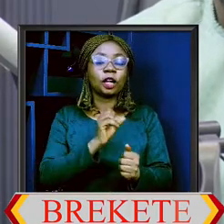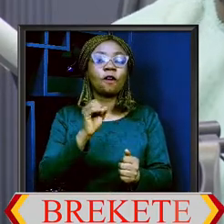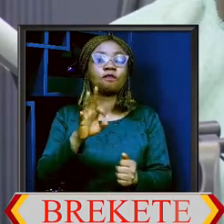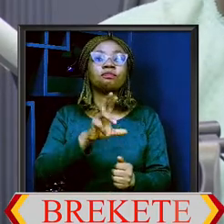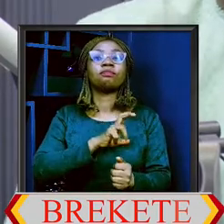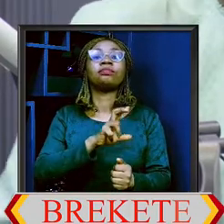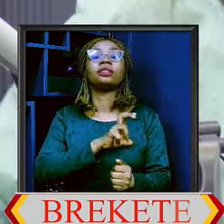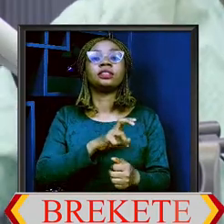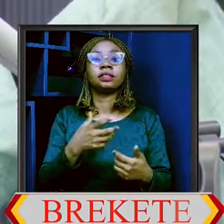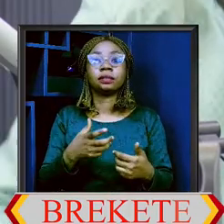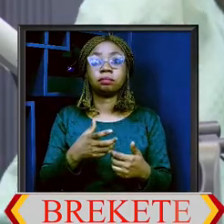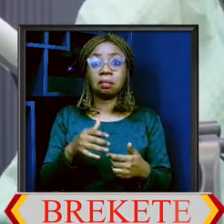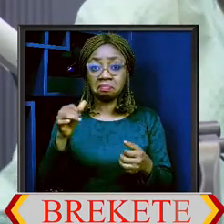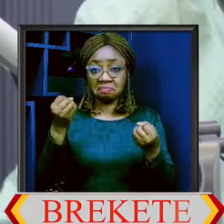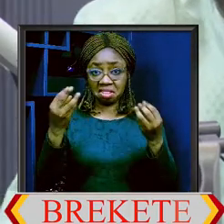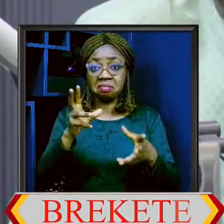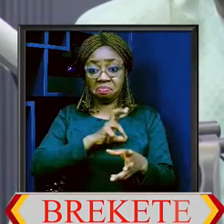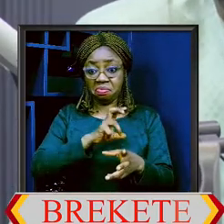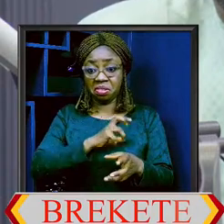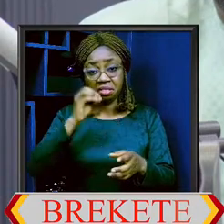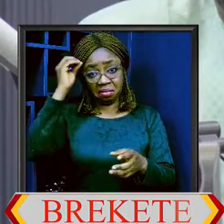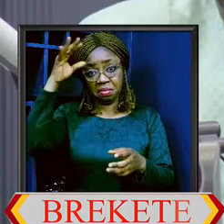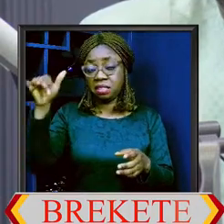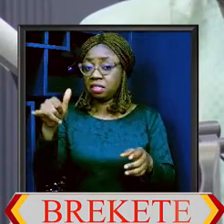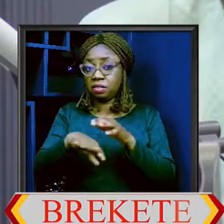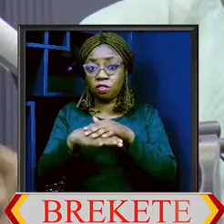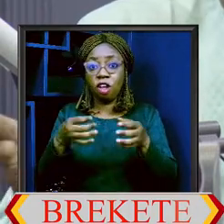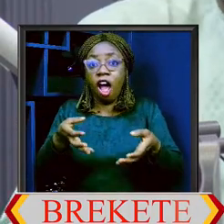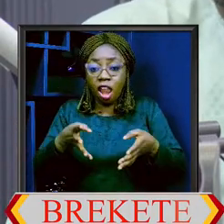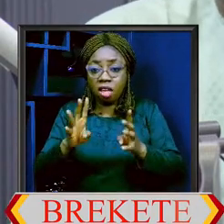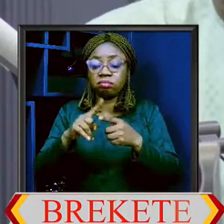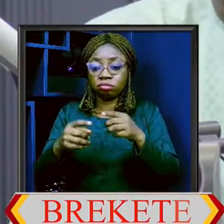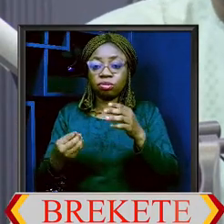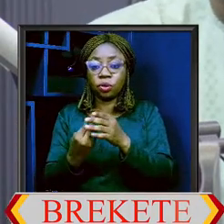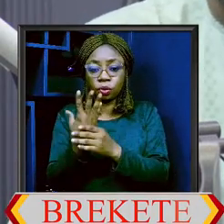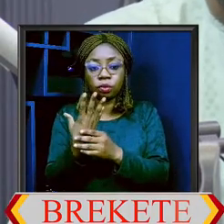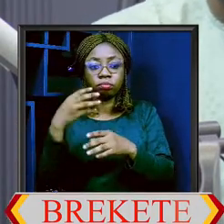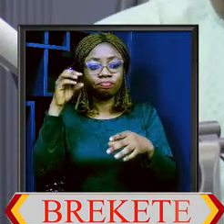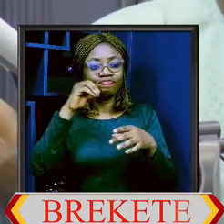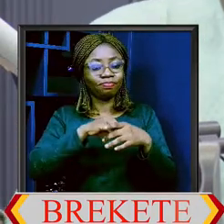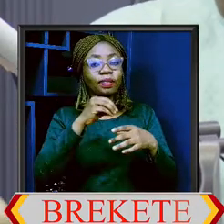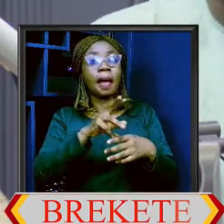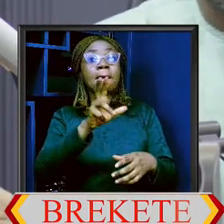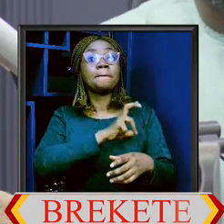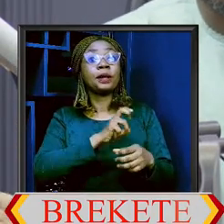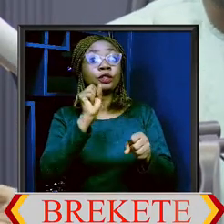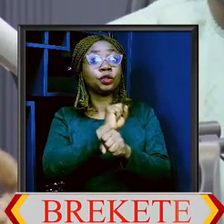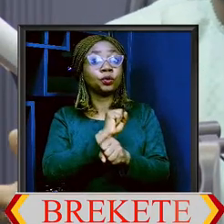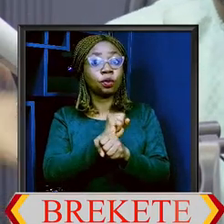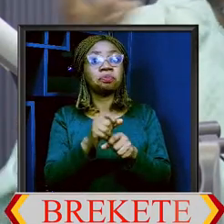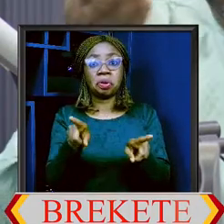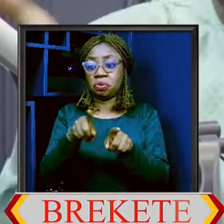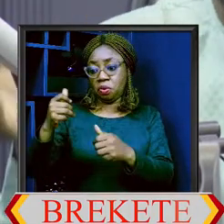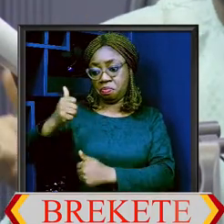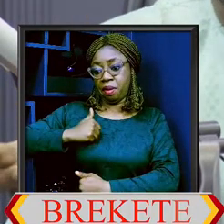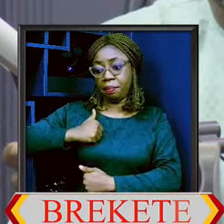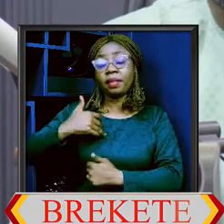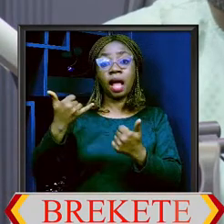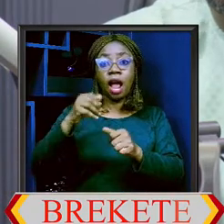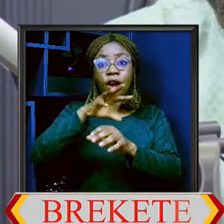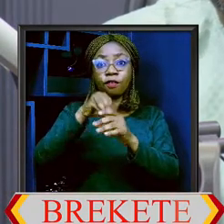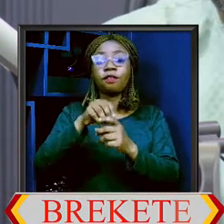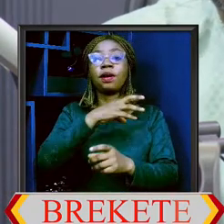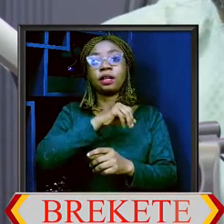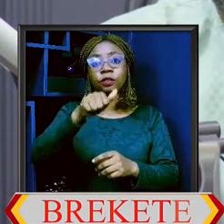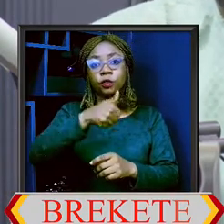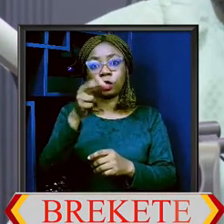policemen then they not allow them grow now police work don't enter and other